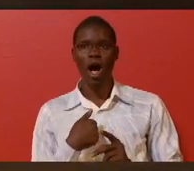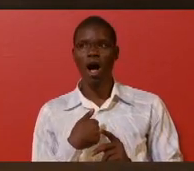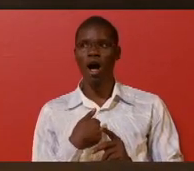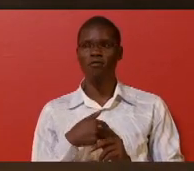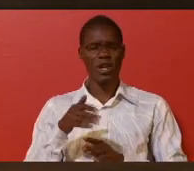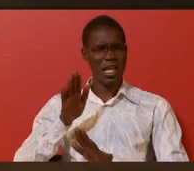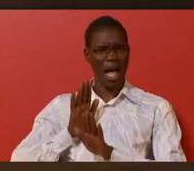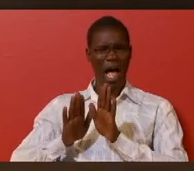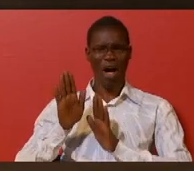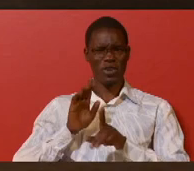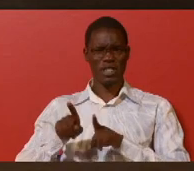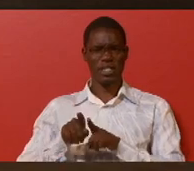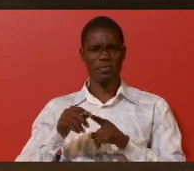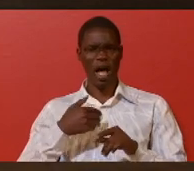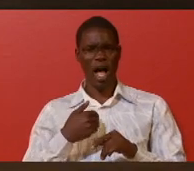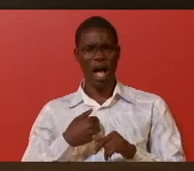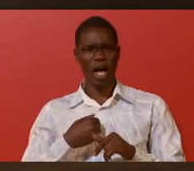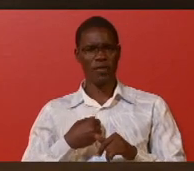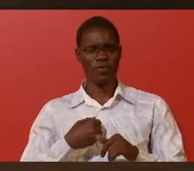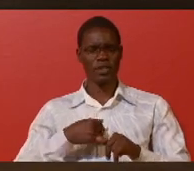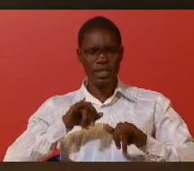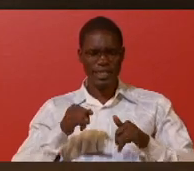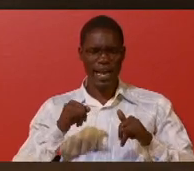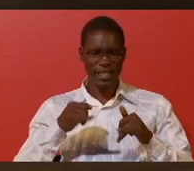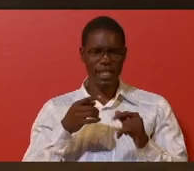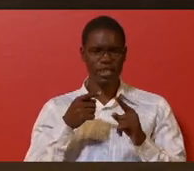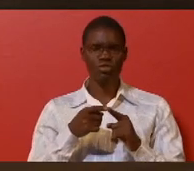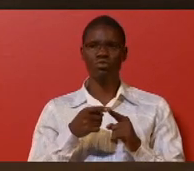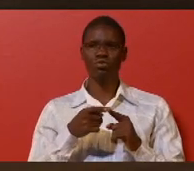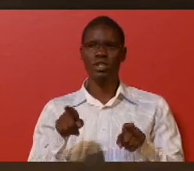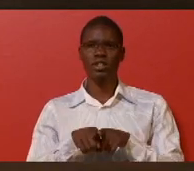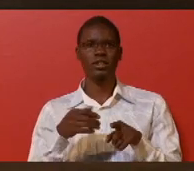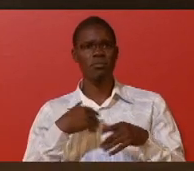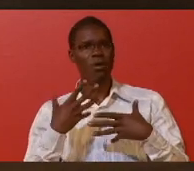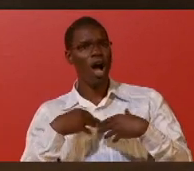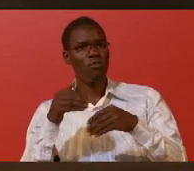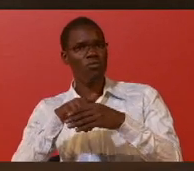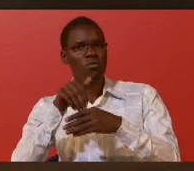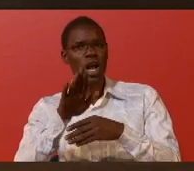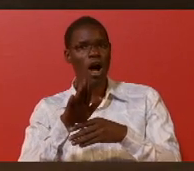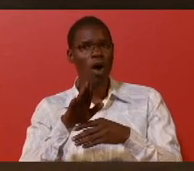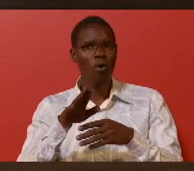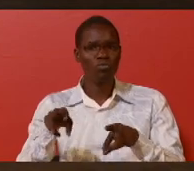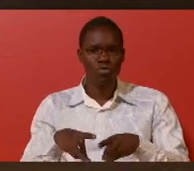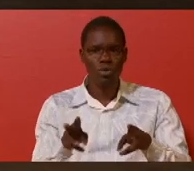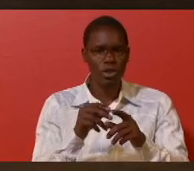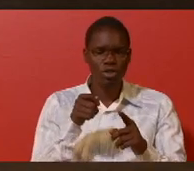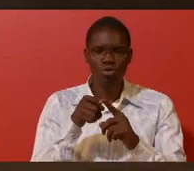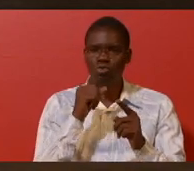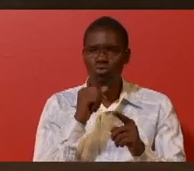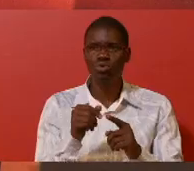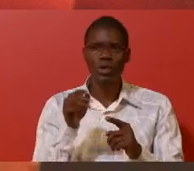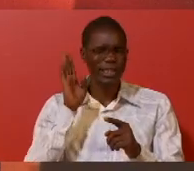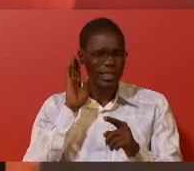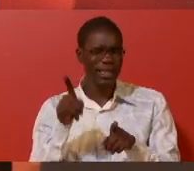averted, I'm trying to find the word as well, but we've gone out of our way to not